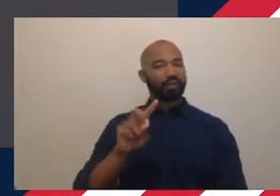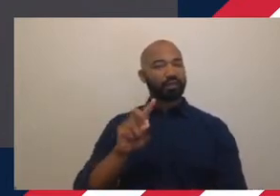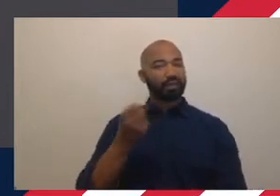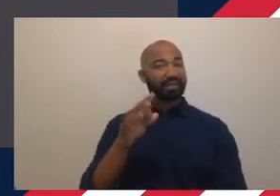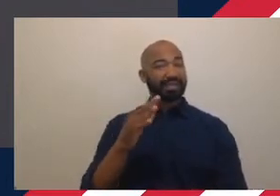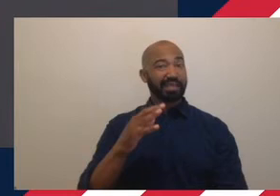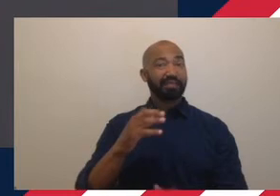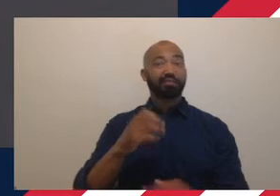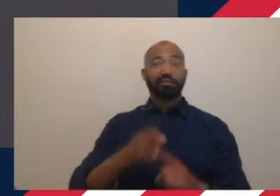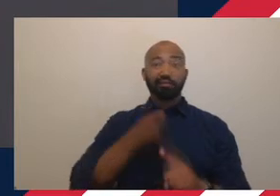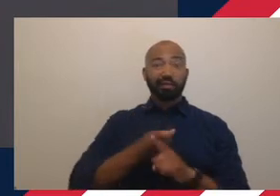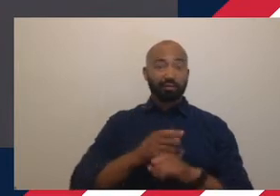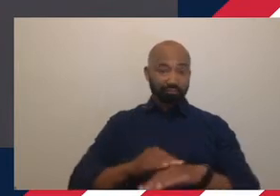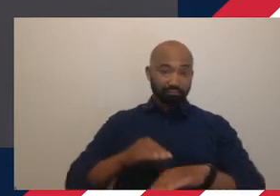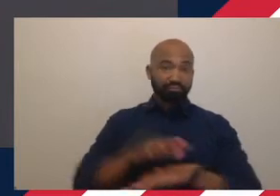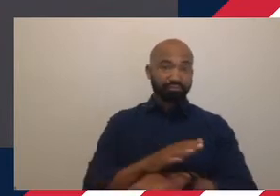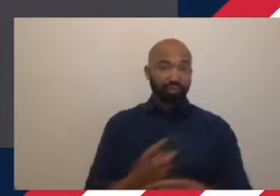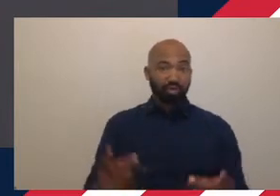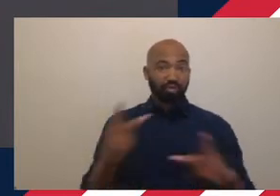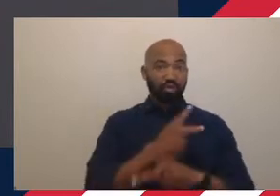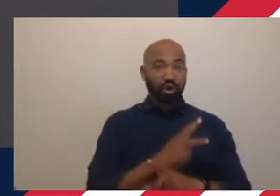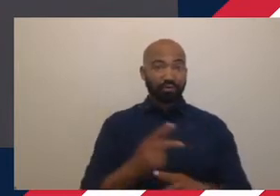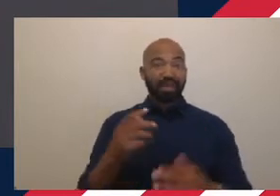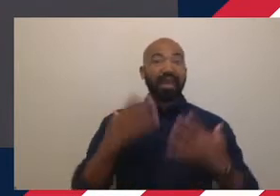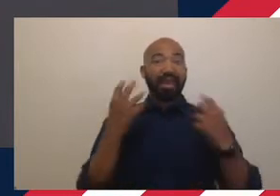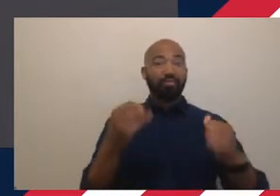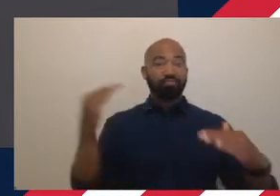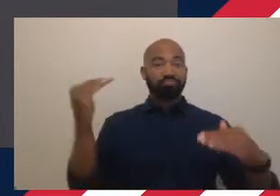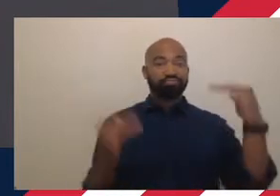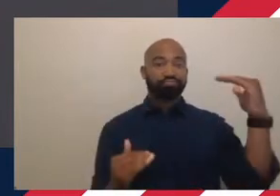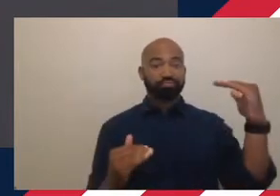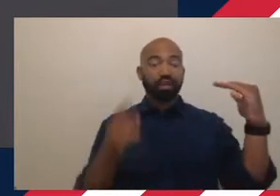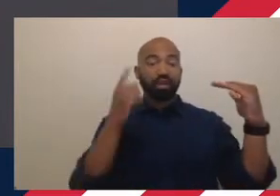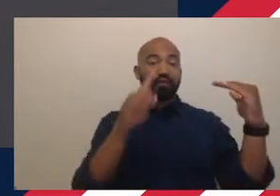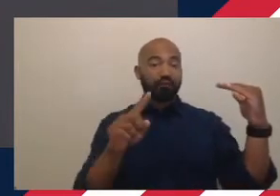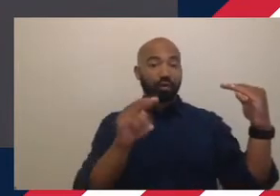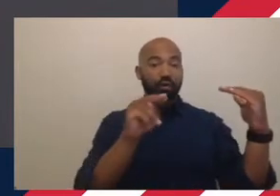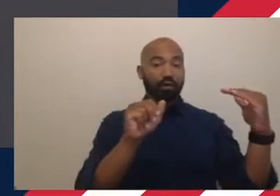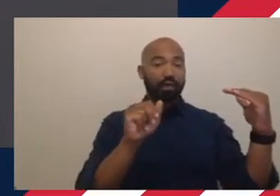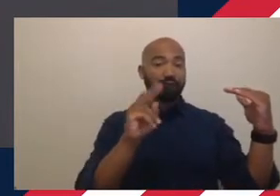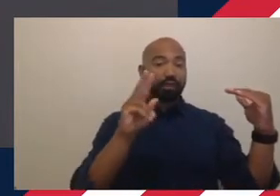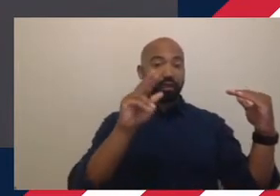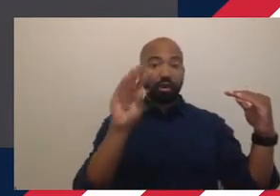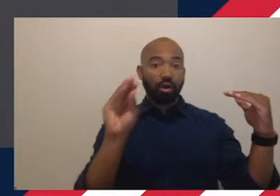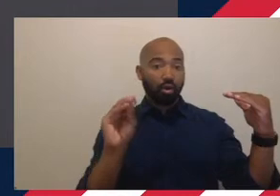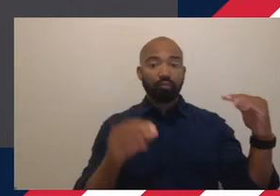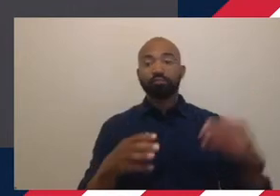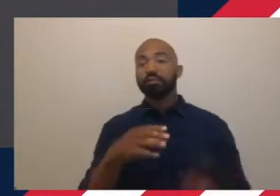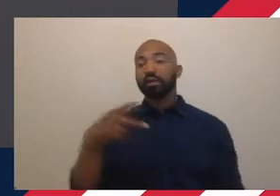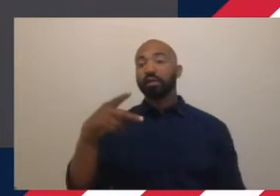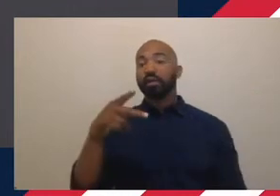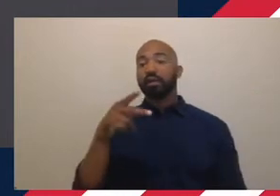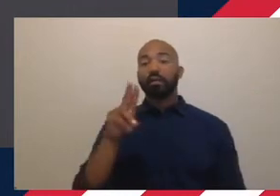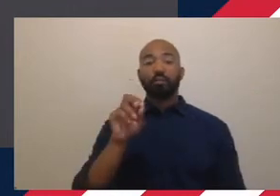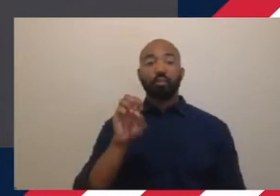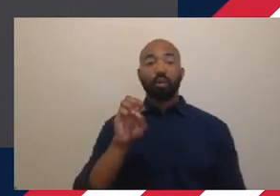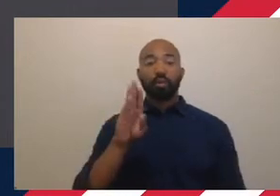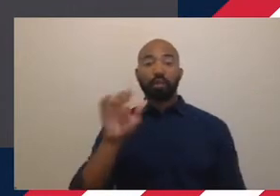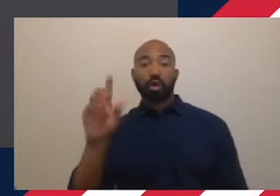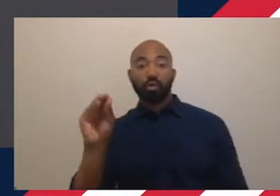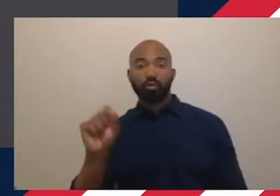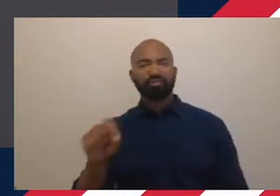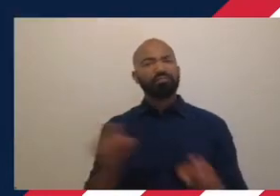disparities on the Navajo Nation, on the Pueblos in New Mexico, and for tribes across the country?